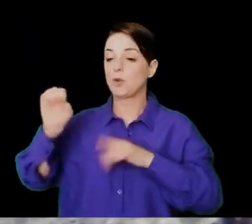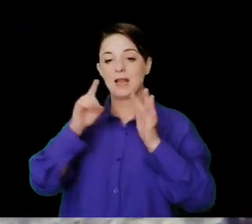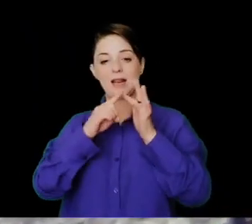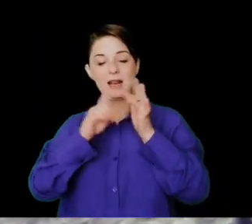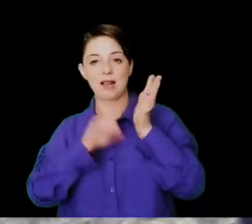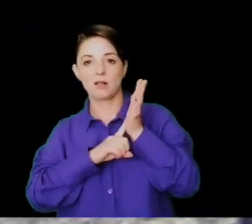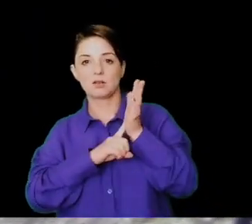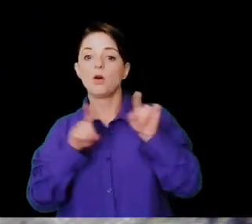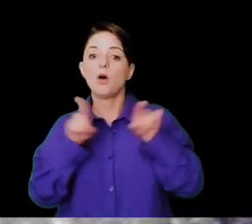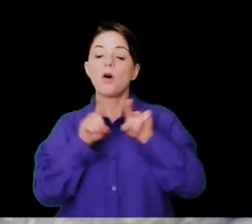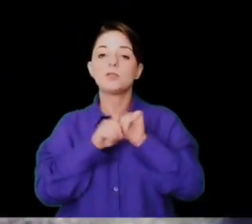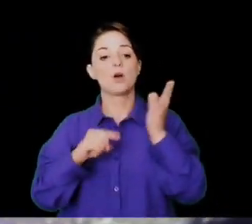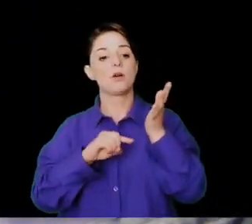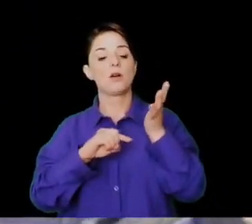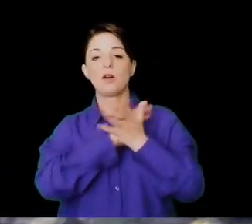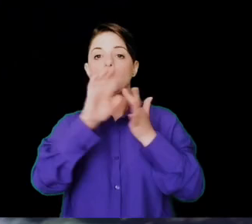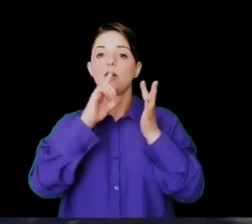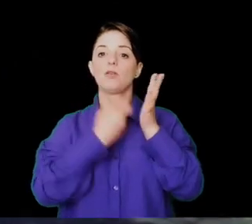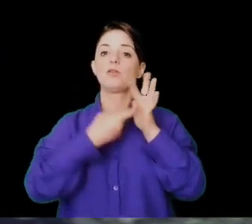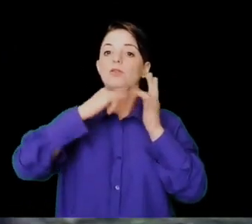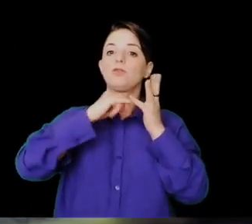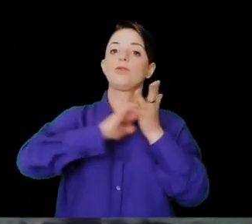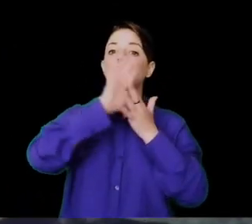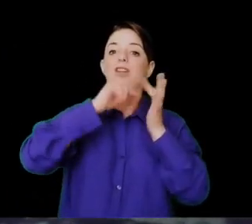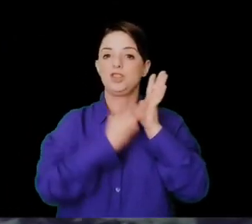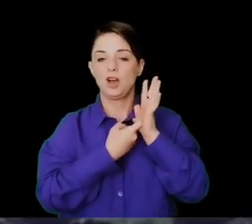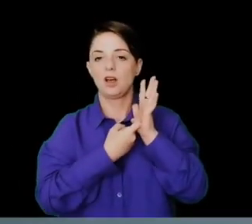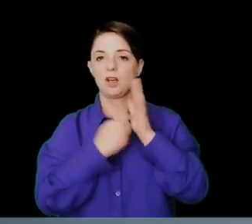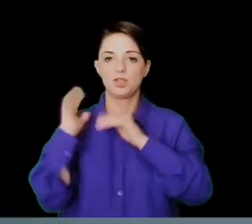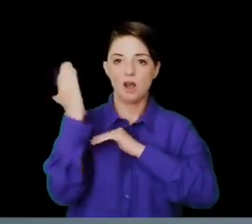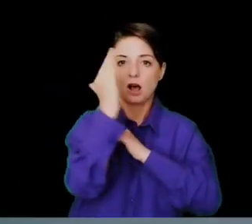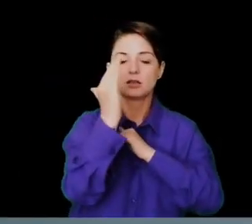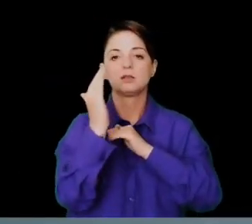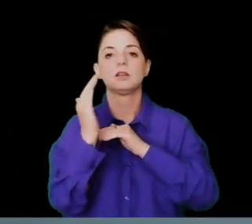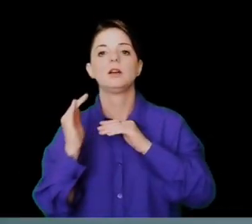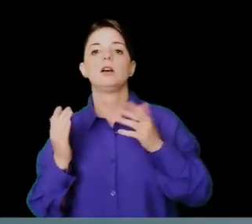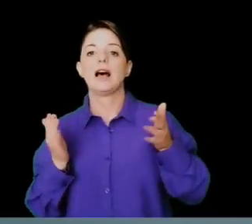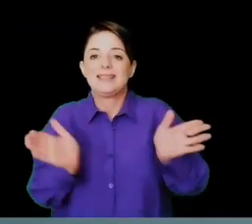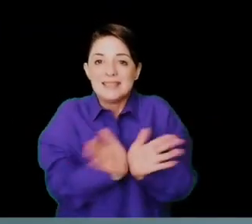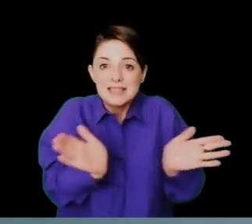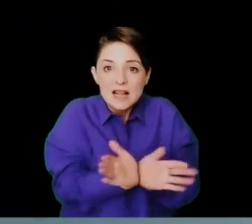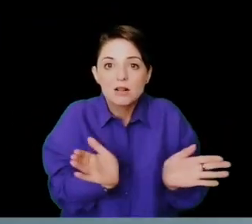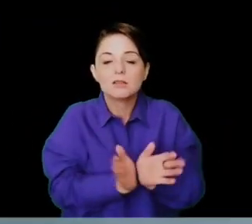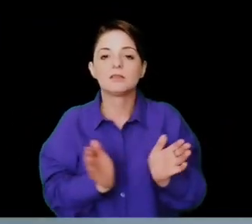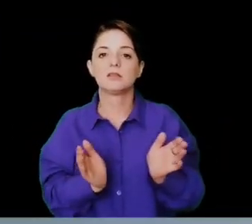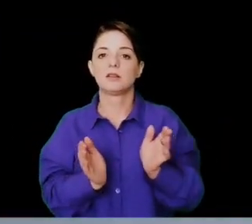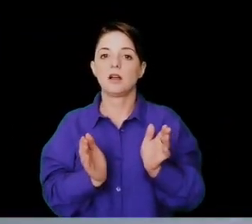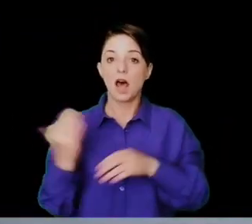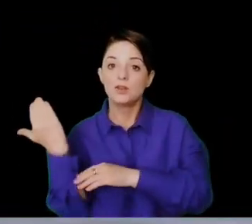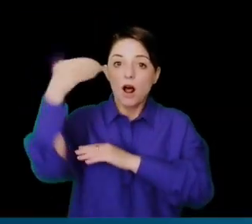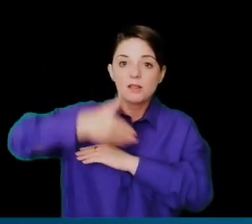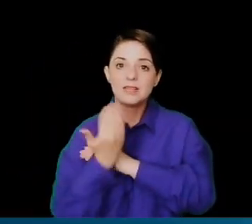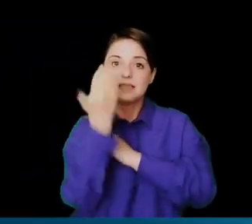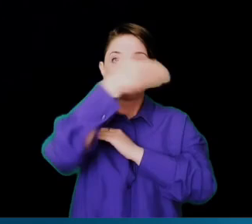Endangered European eels and thresher sharks are also known to find sanctuary here, not to mention harbour seals and grey seals,